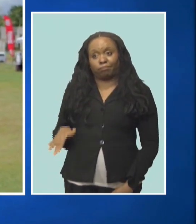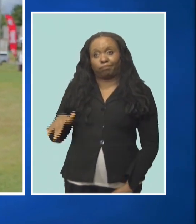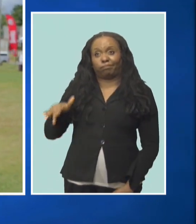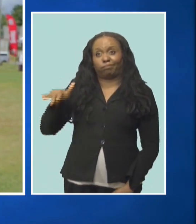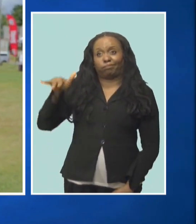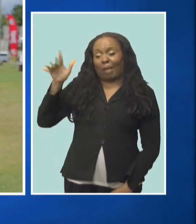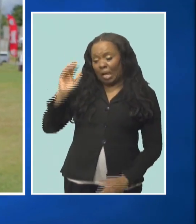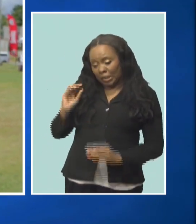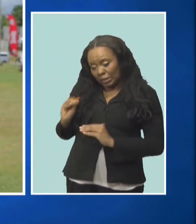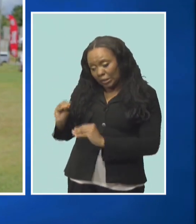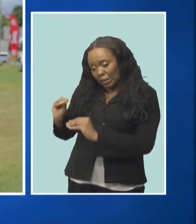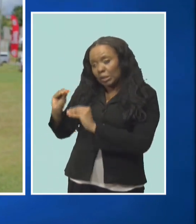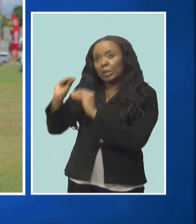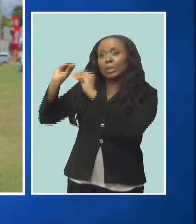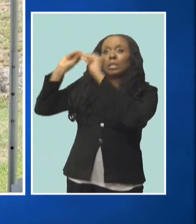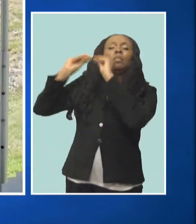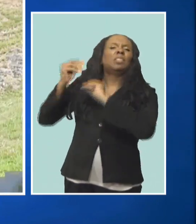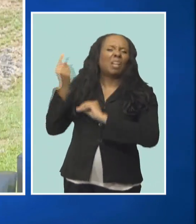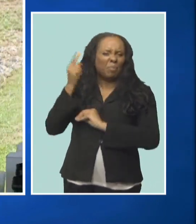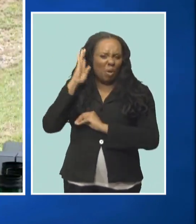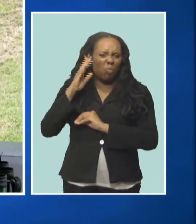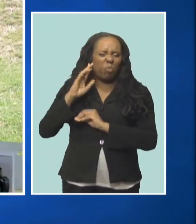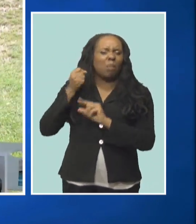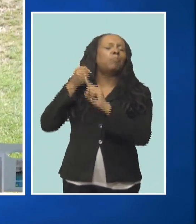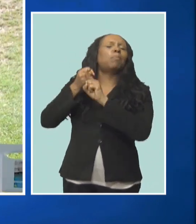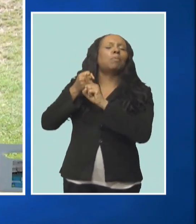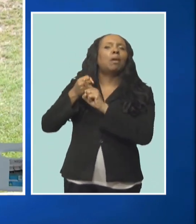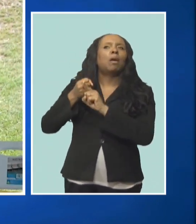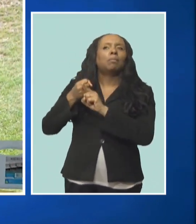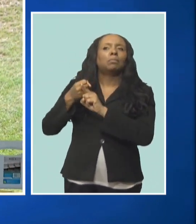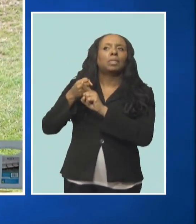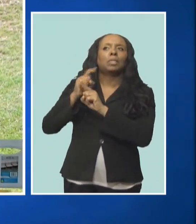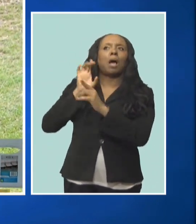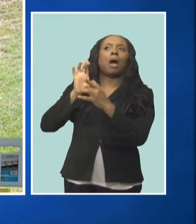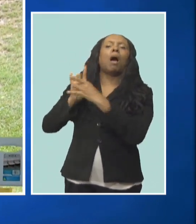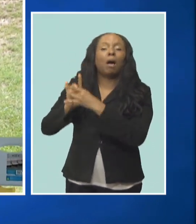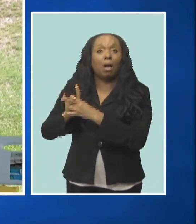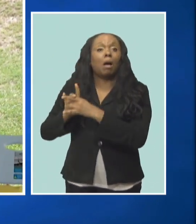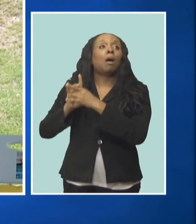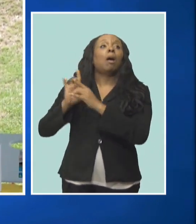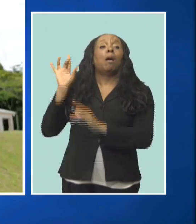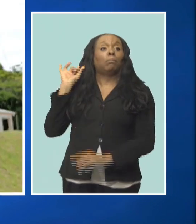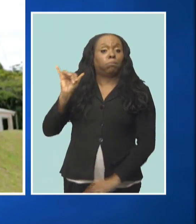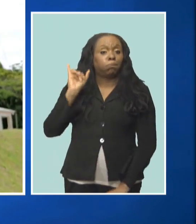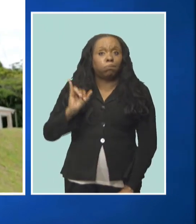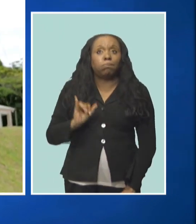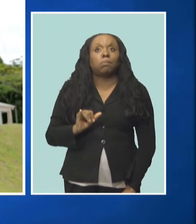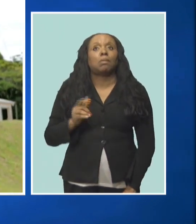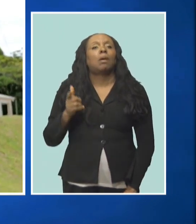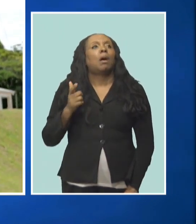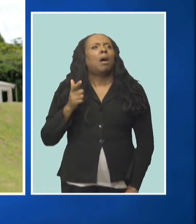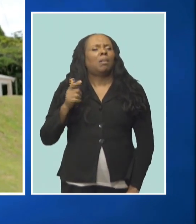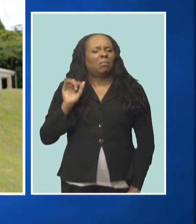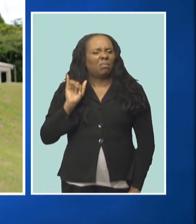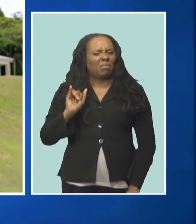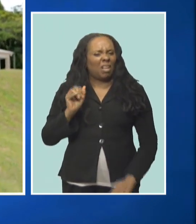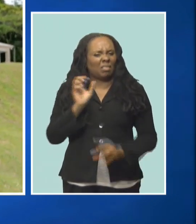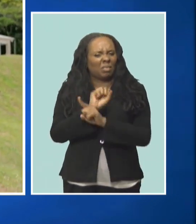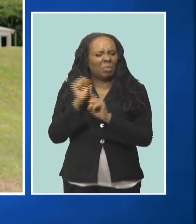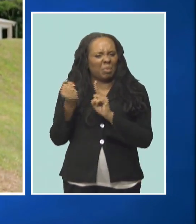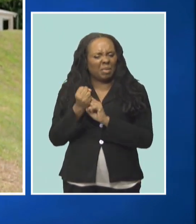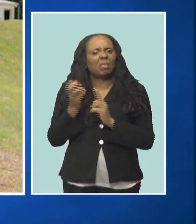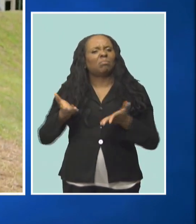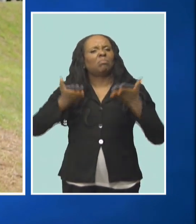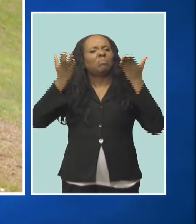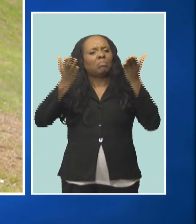believe something is going to click for somebody. Somebody might be able to say, you know what, that is an issue for the Fair Trading Commission, and they will